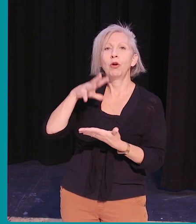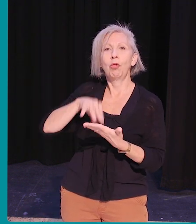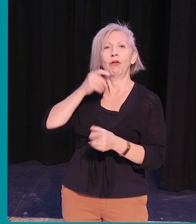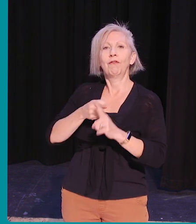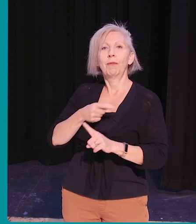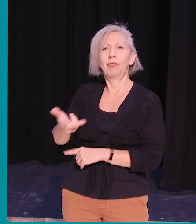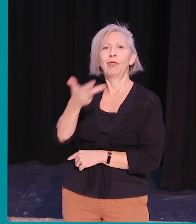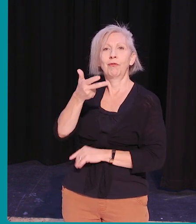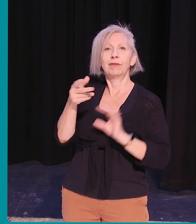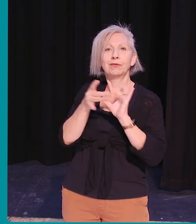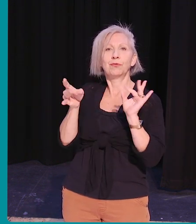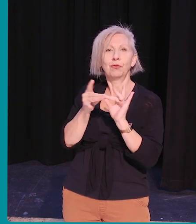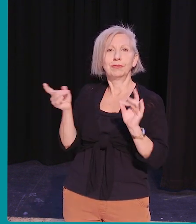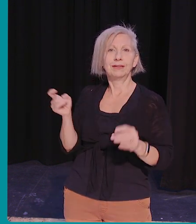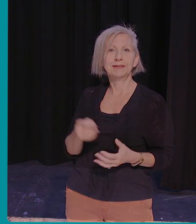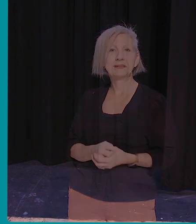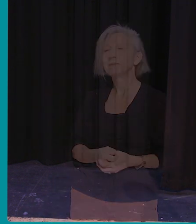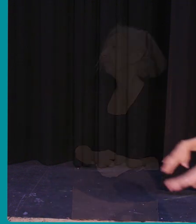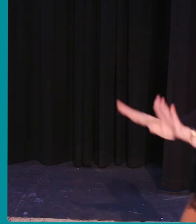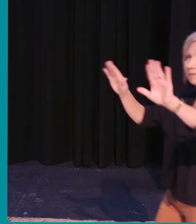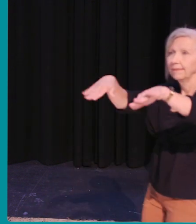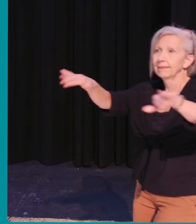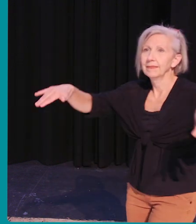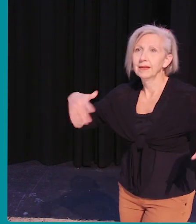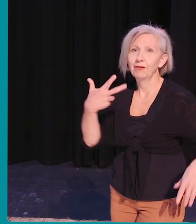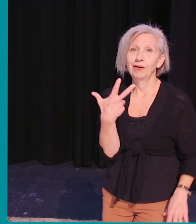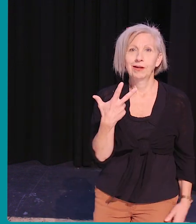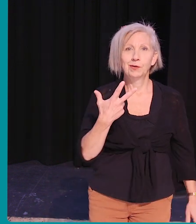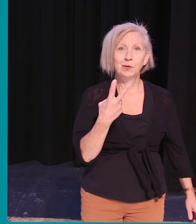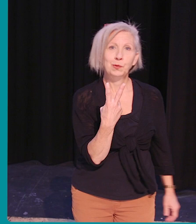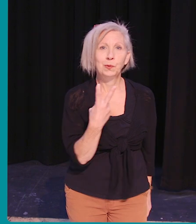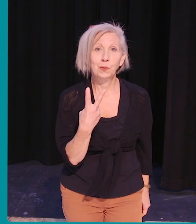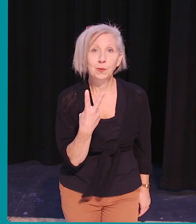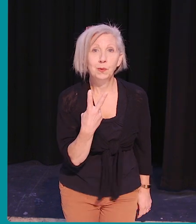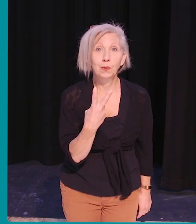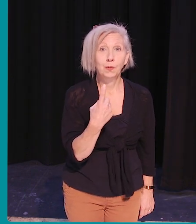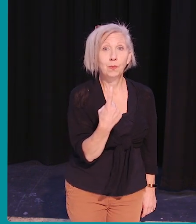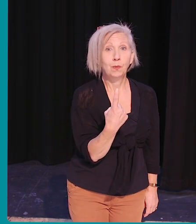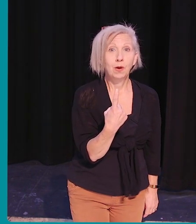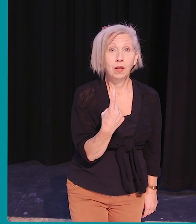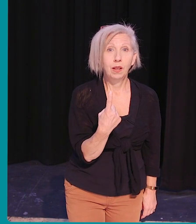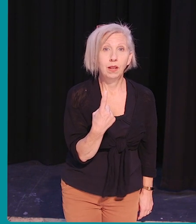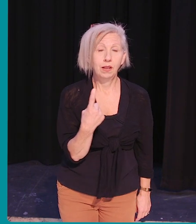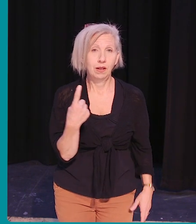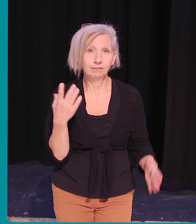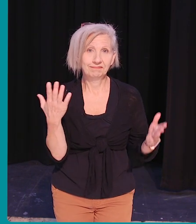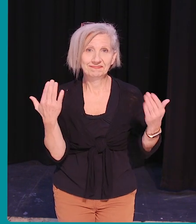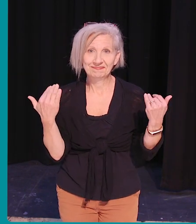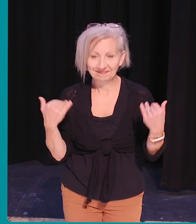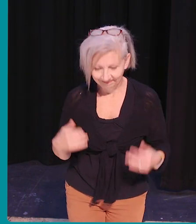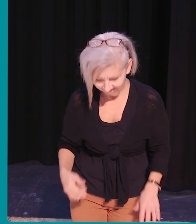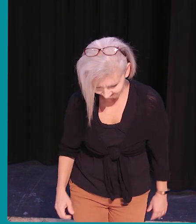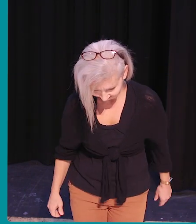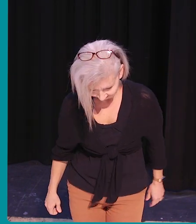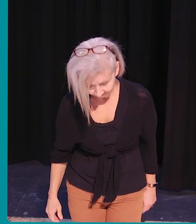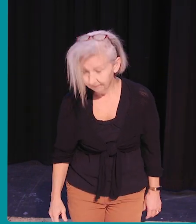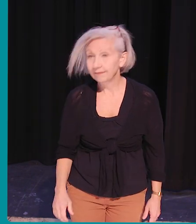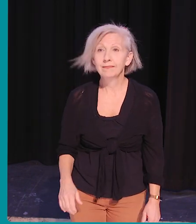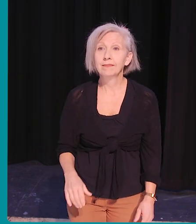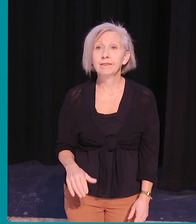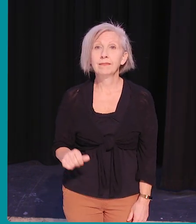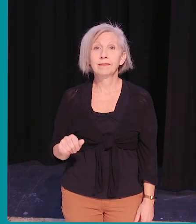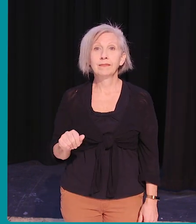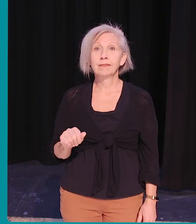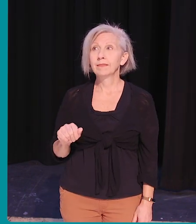All right, and we're back in 5, 4, 3, 2, 1. Act 1,